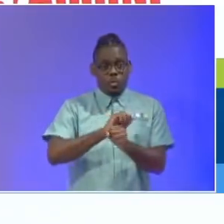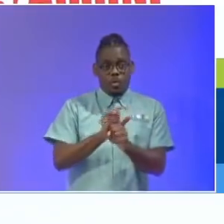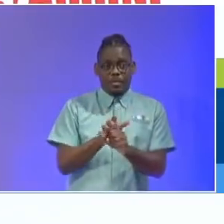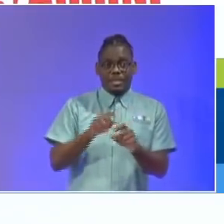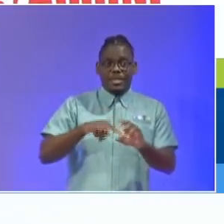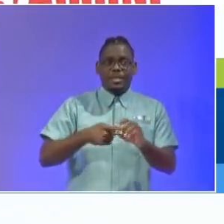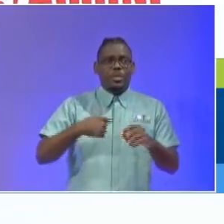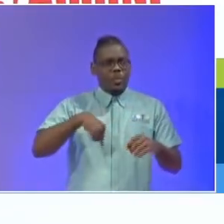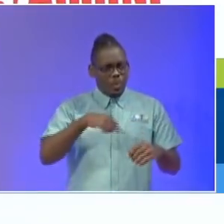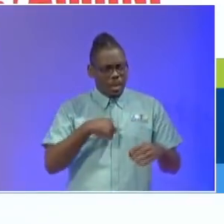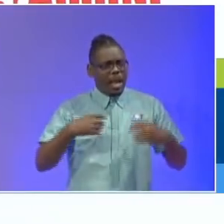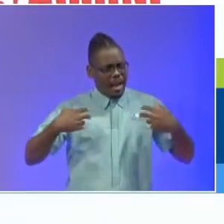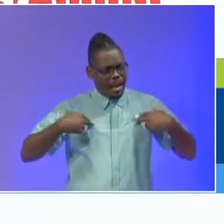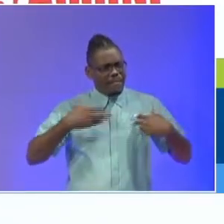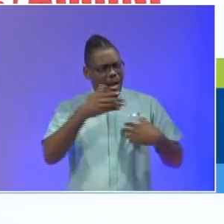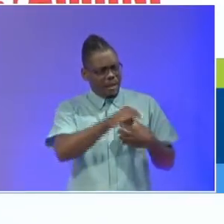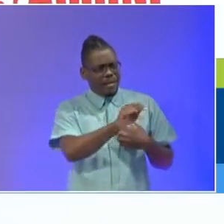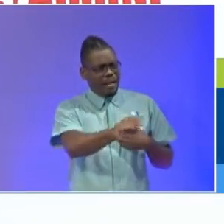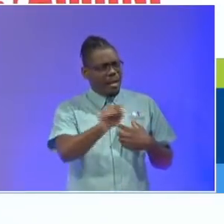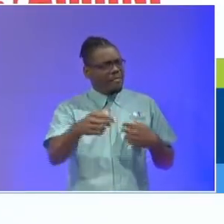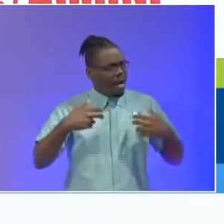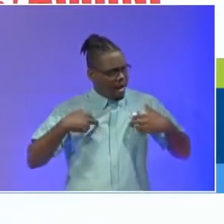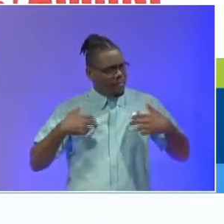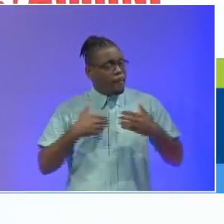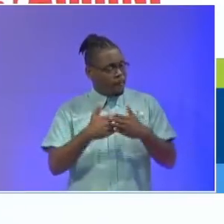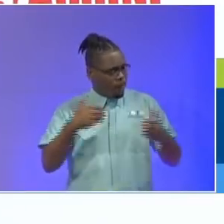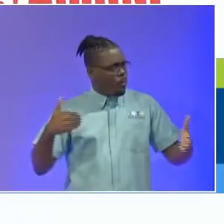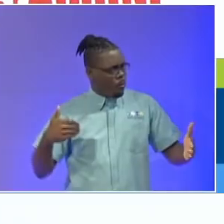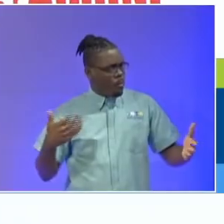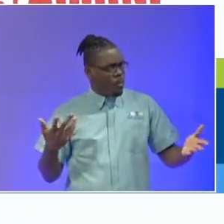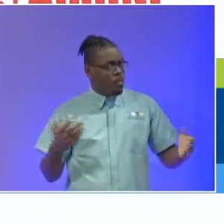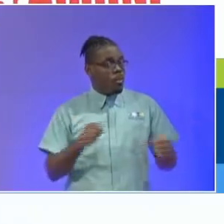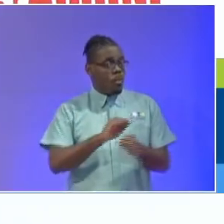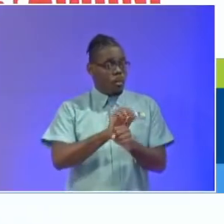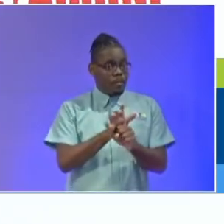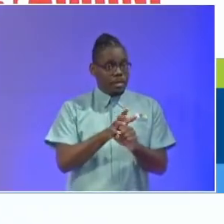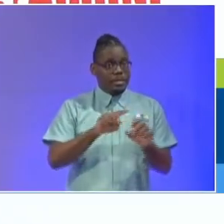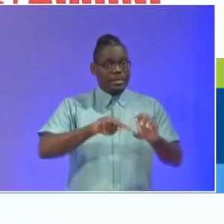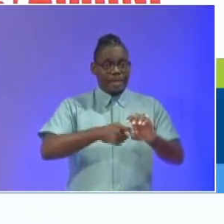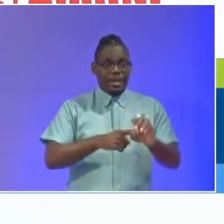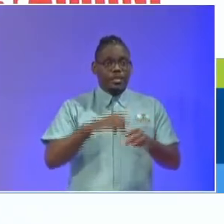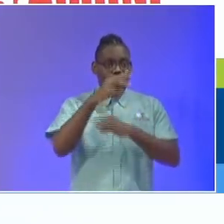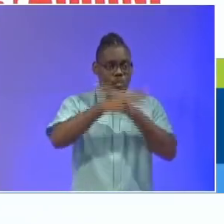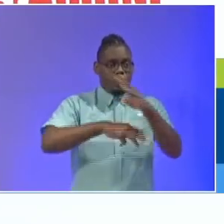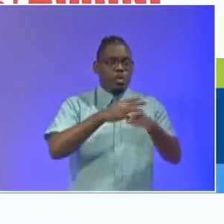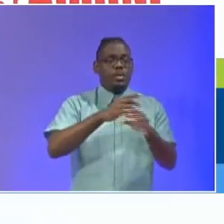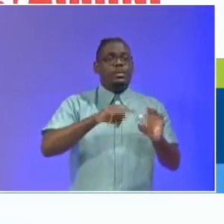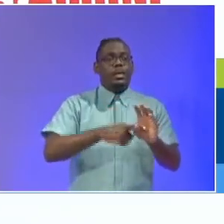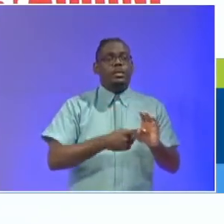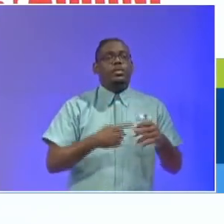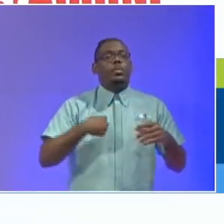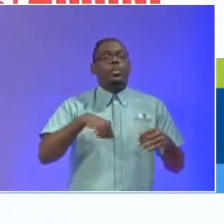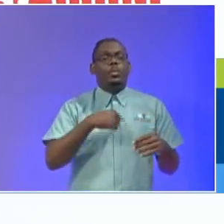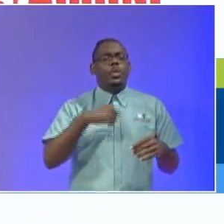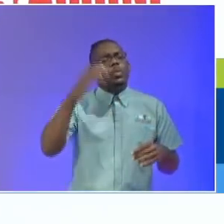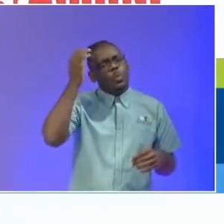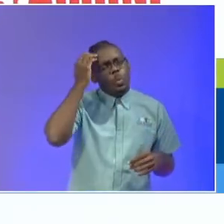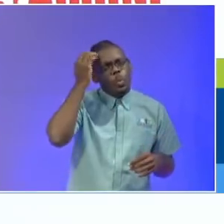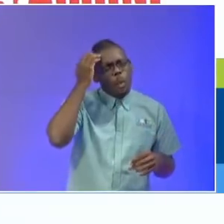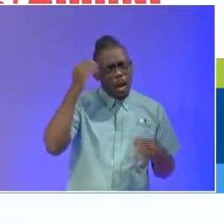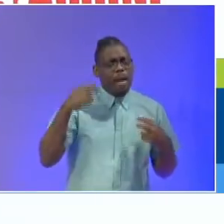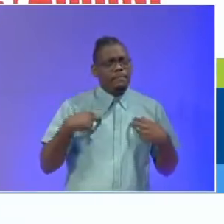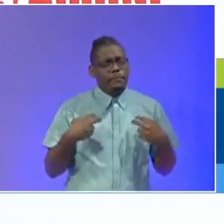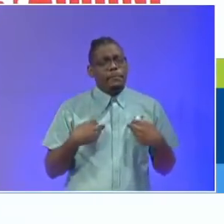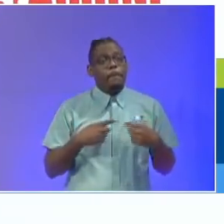response would have needed to be accelerated, expanded, to